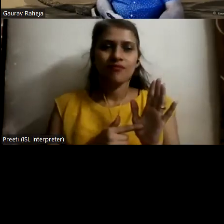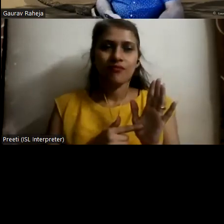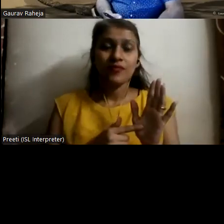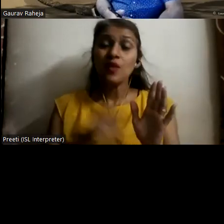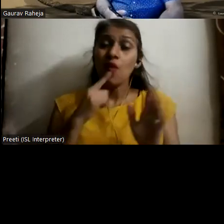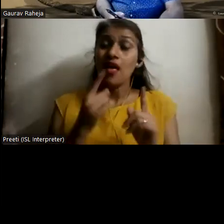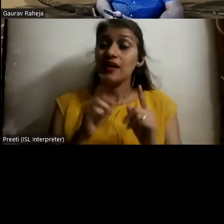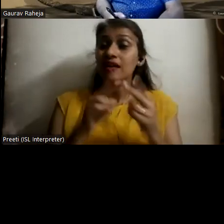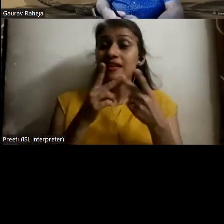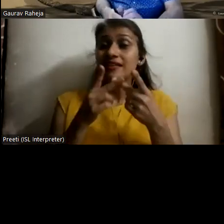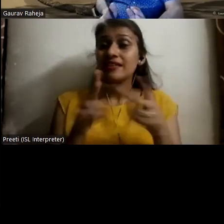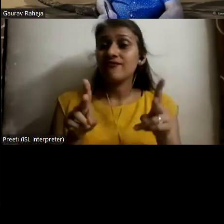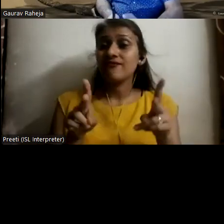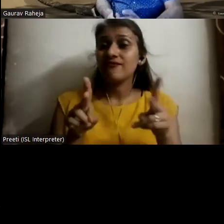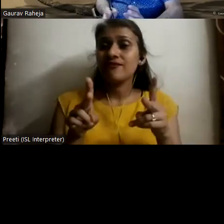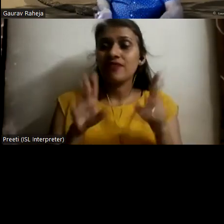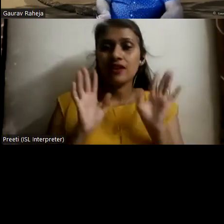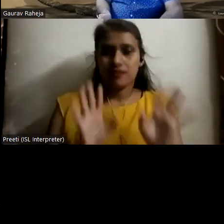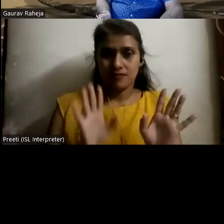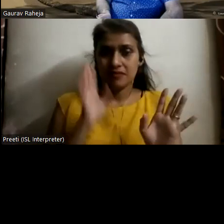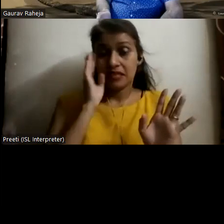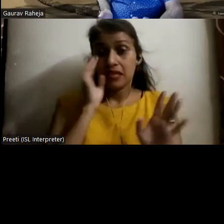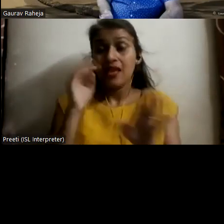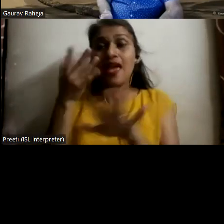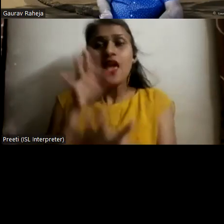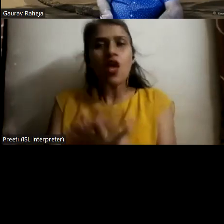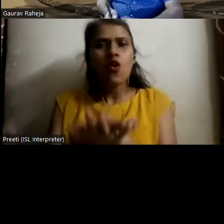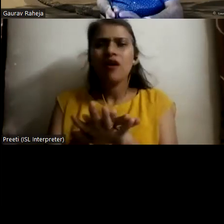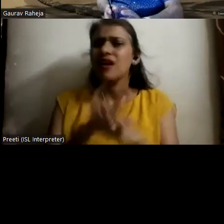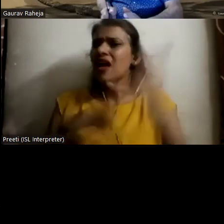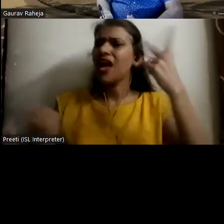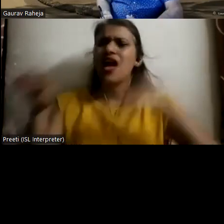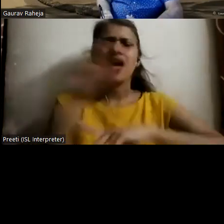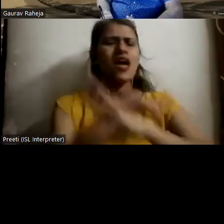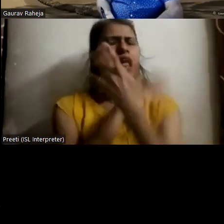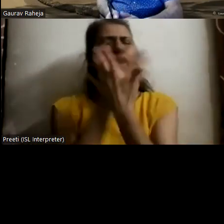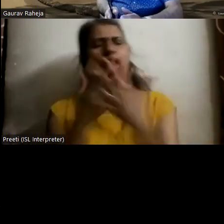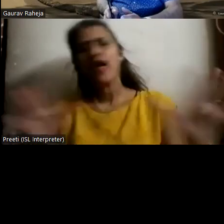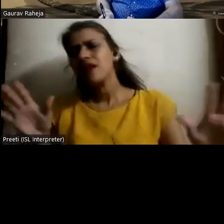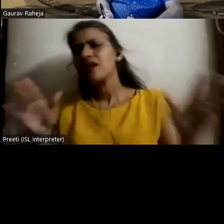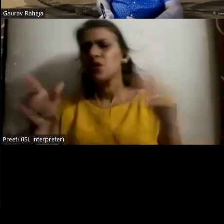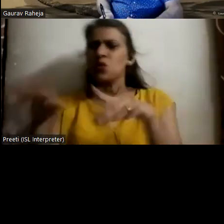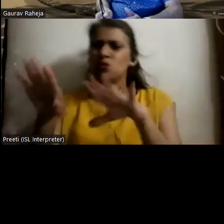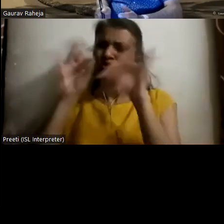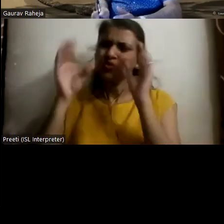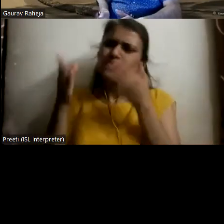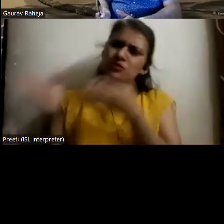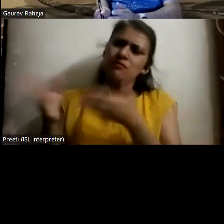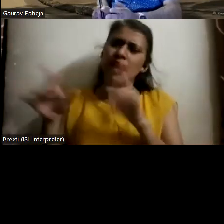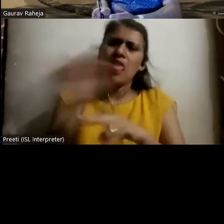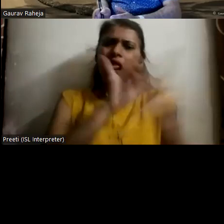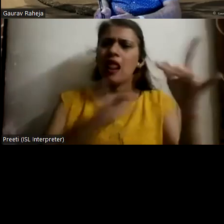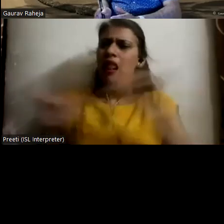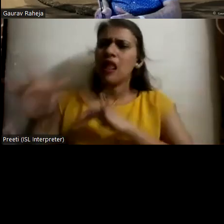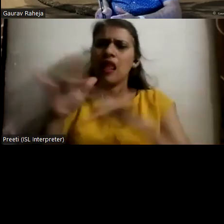idealistic. Inclusion means no questions asked. Everywhere, anywhere, anyone and everyone